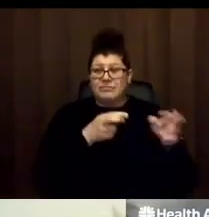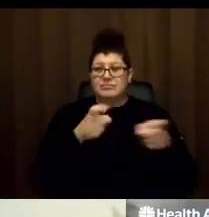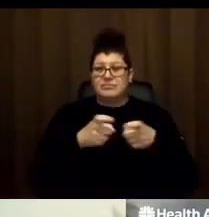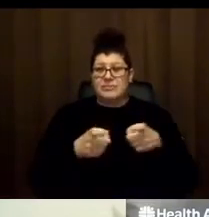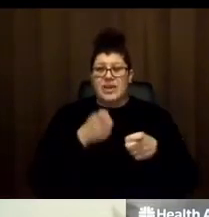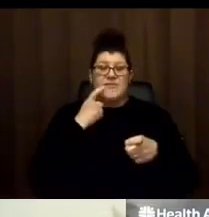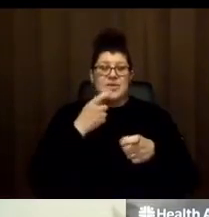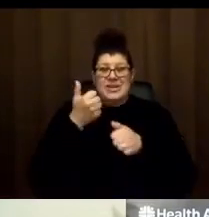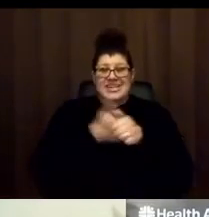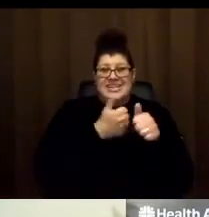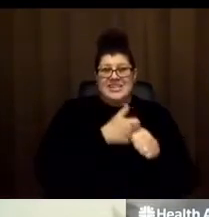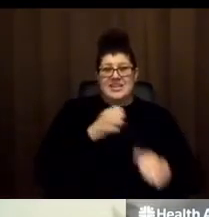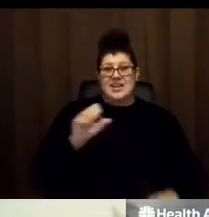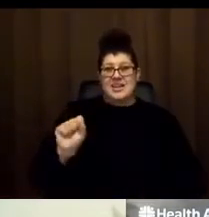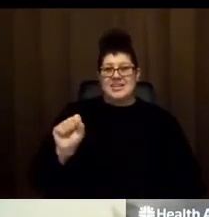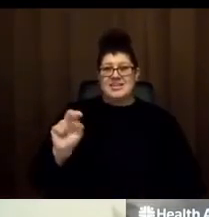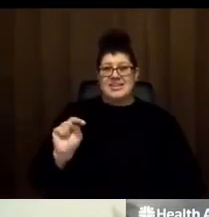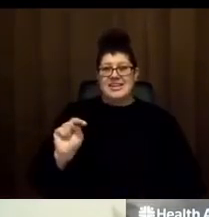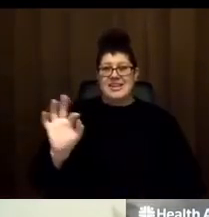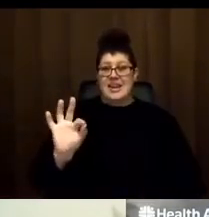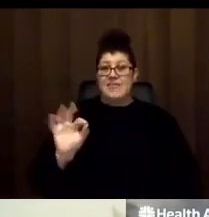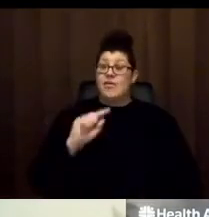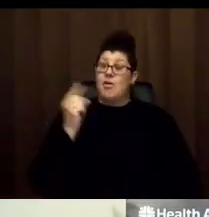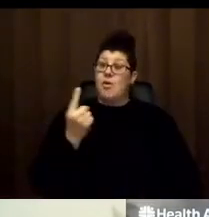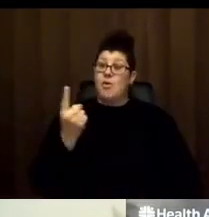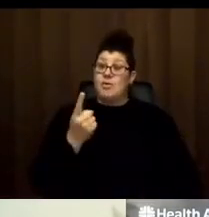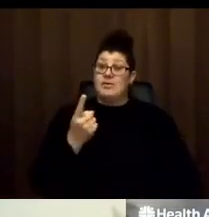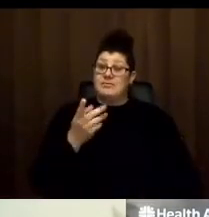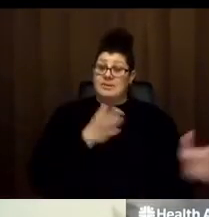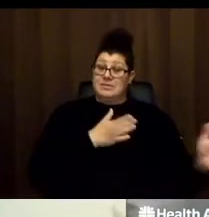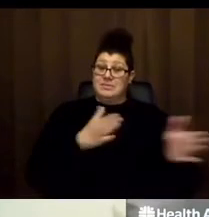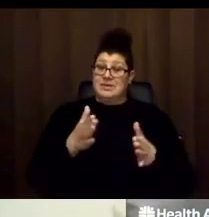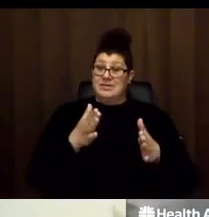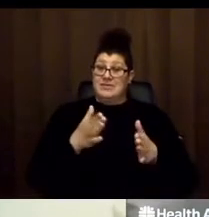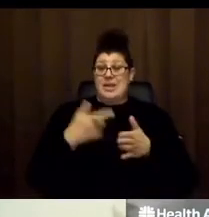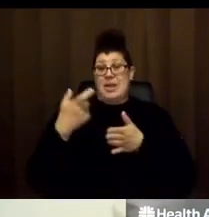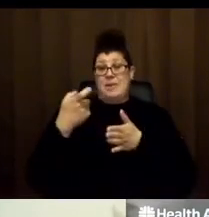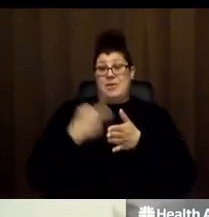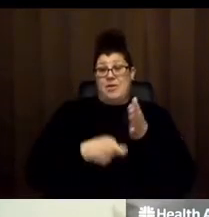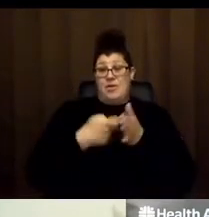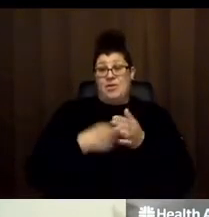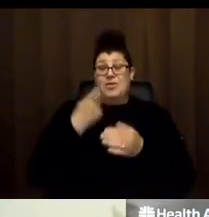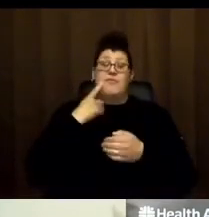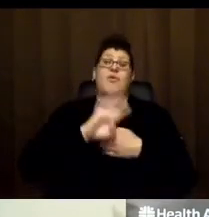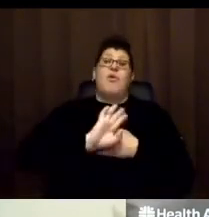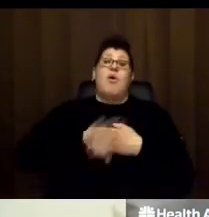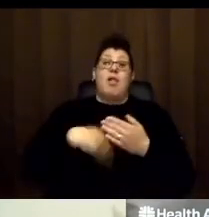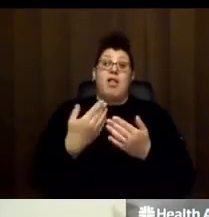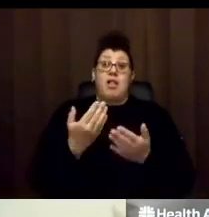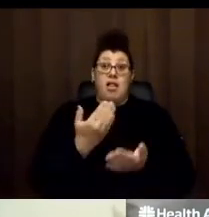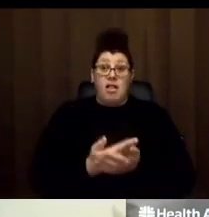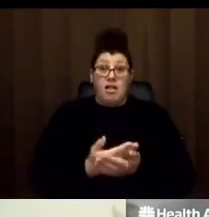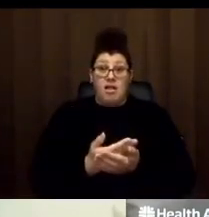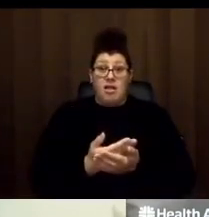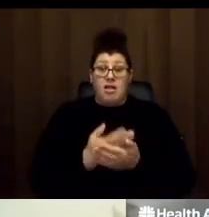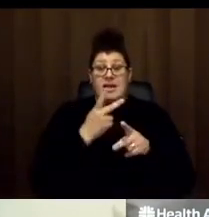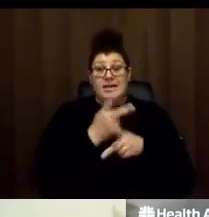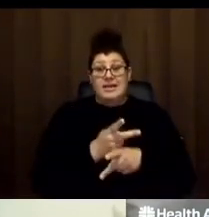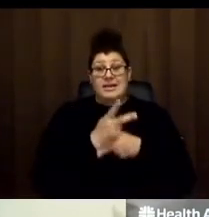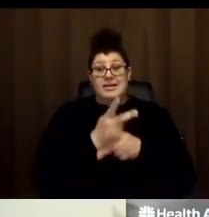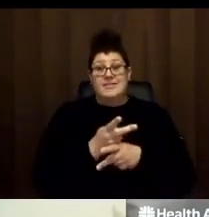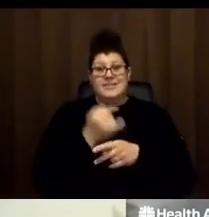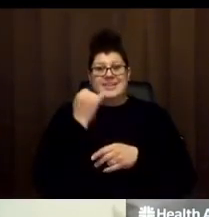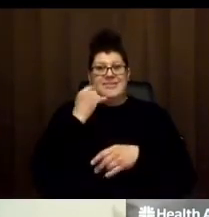situation, and it's best to always be prepared to pay for some or all your skilled nursing home care for any